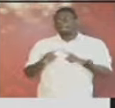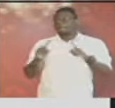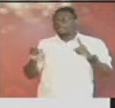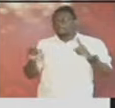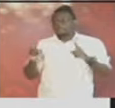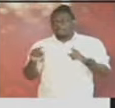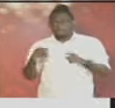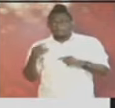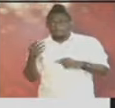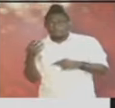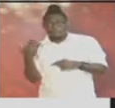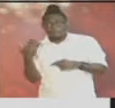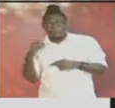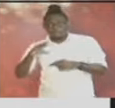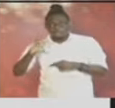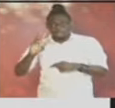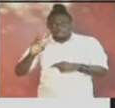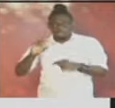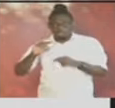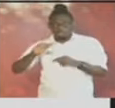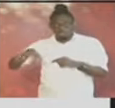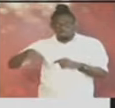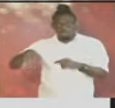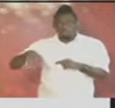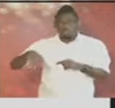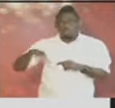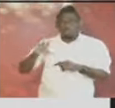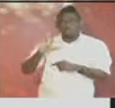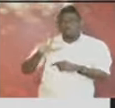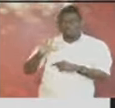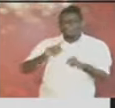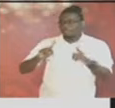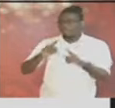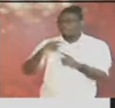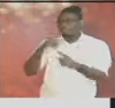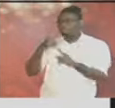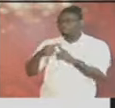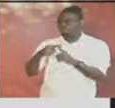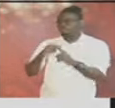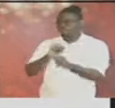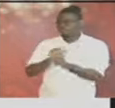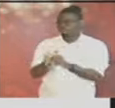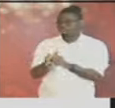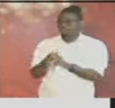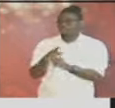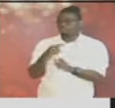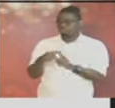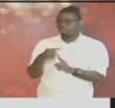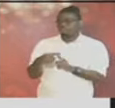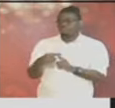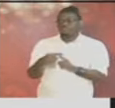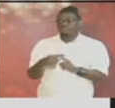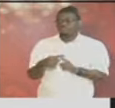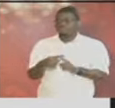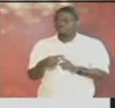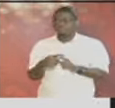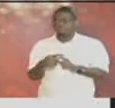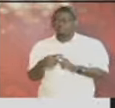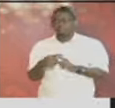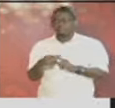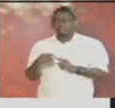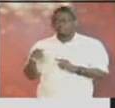1 recorded 5 cases. Looking ahead to epidemiological week 6 and 7, 7th of February to the 20th of